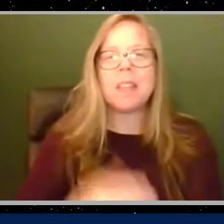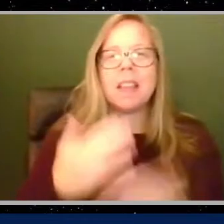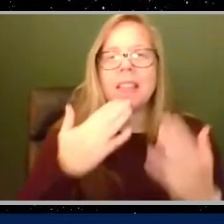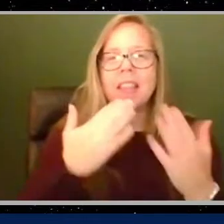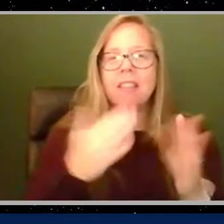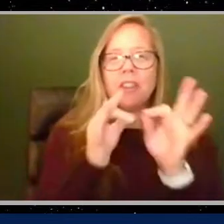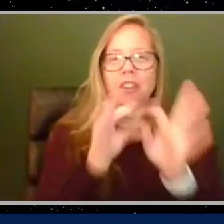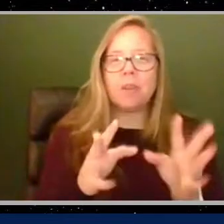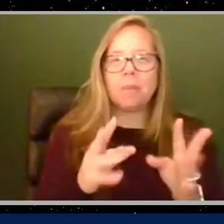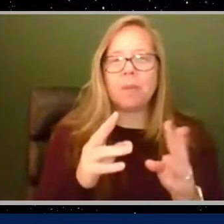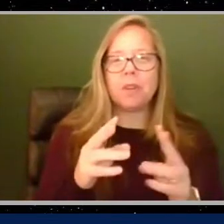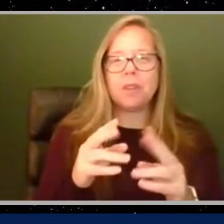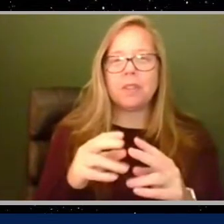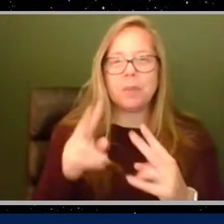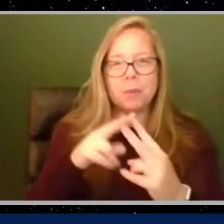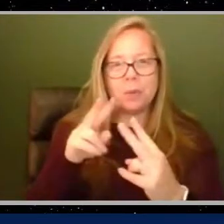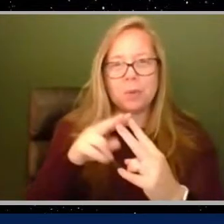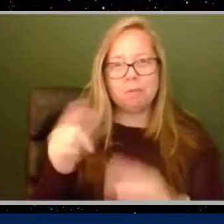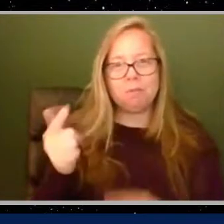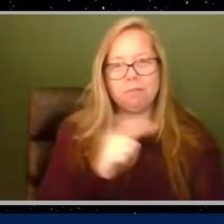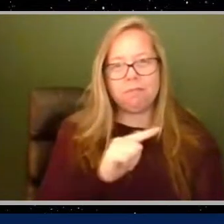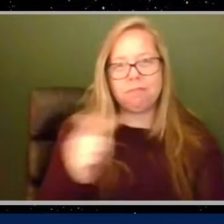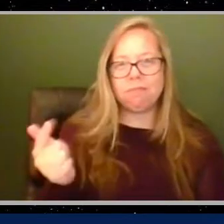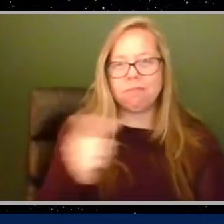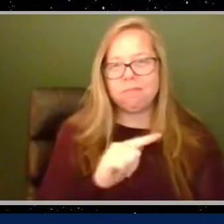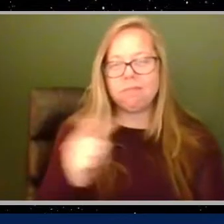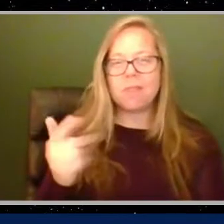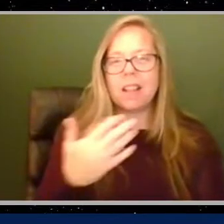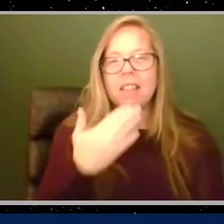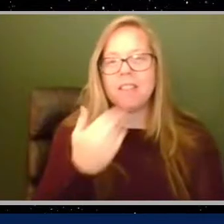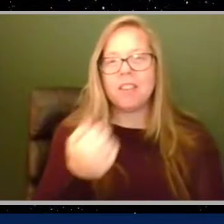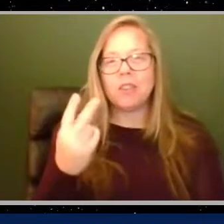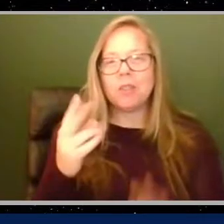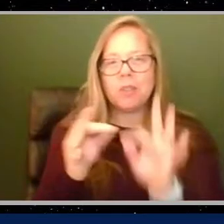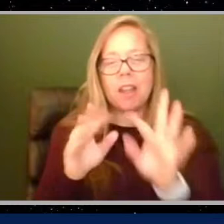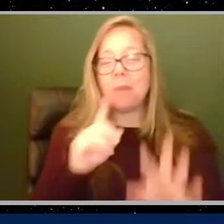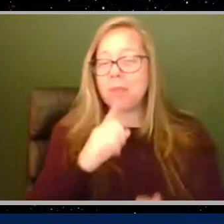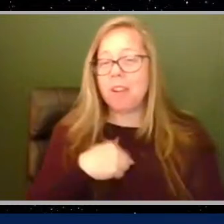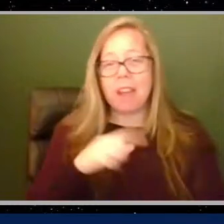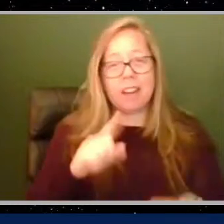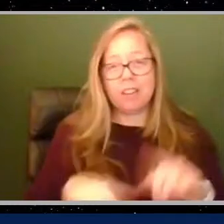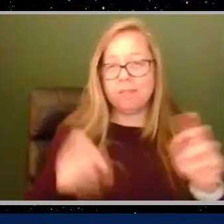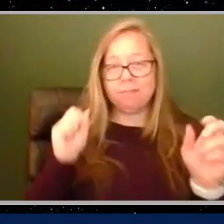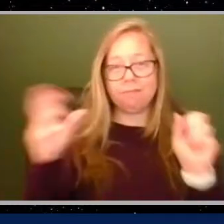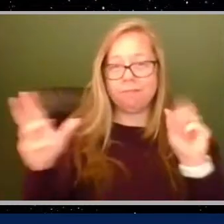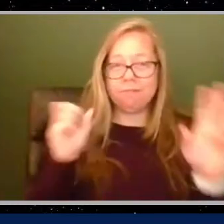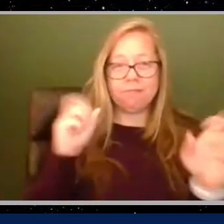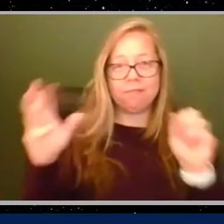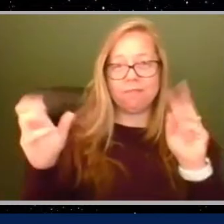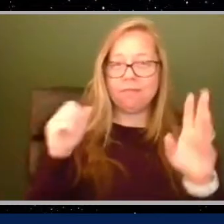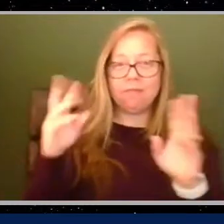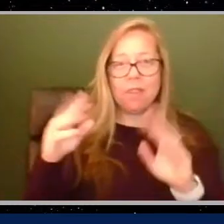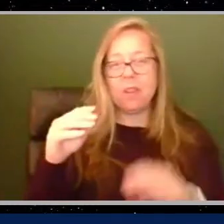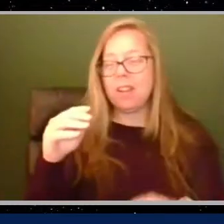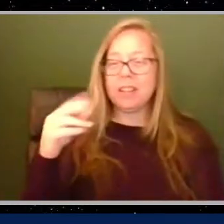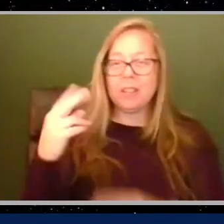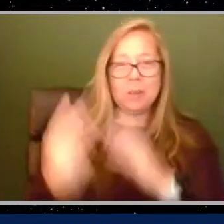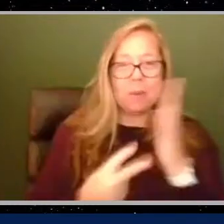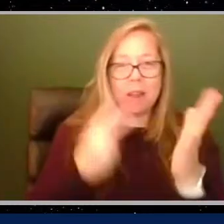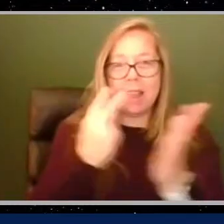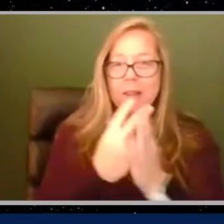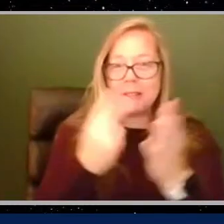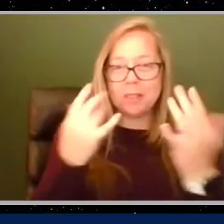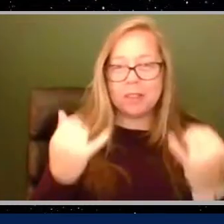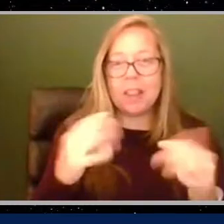ASL interpreters as well. You've seen them sort of switching back and forth. I don't know that I could do the interpretation for the amount of time that they've done it here today. And then also